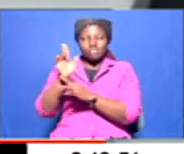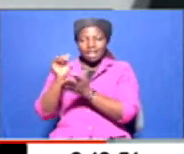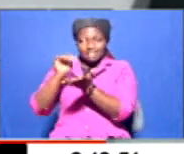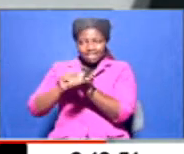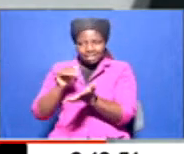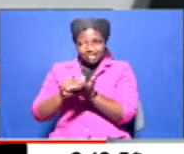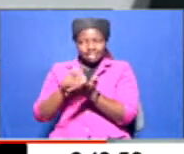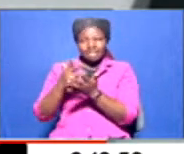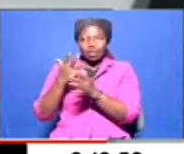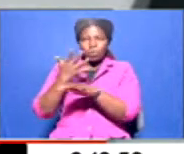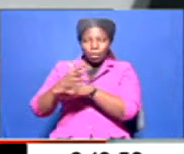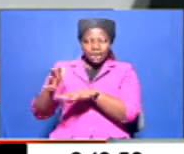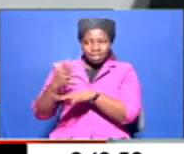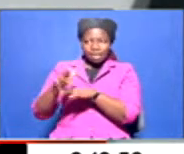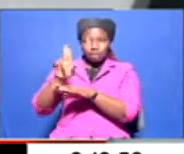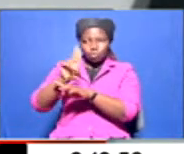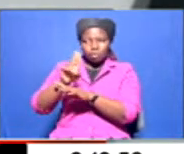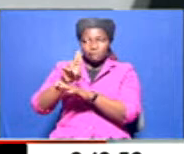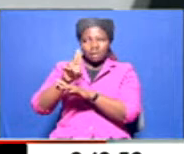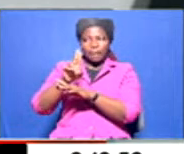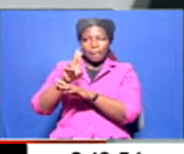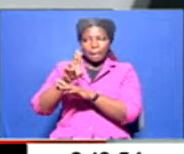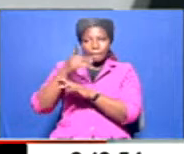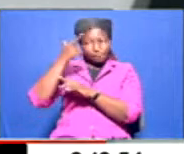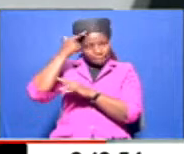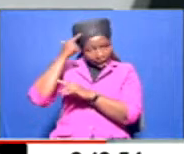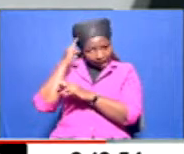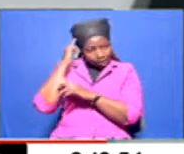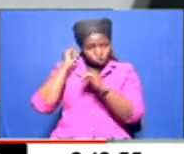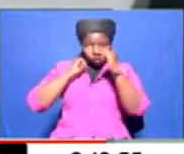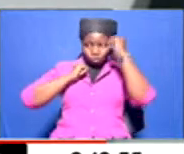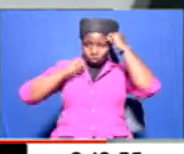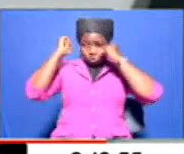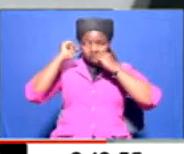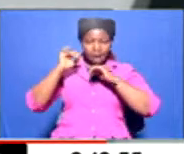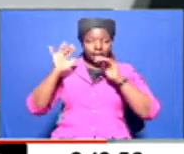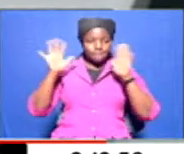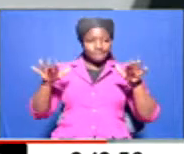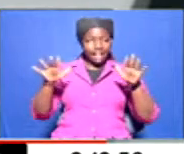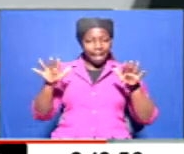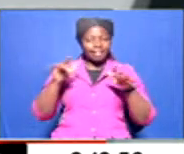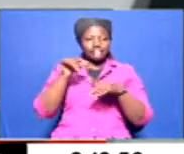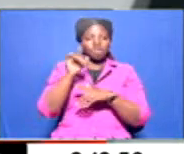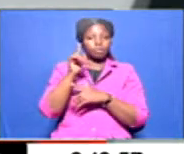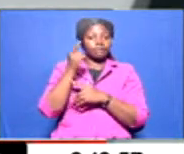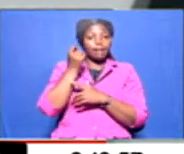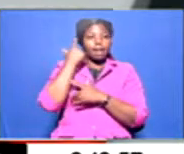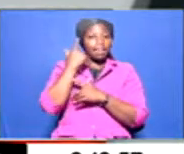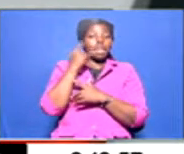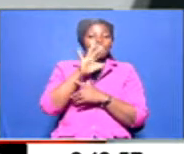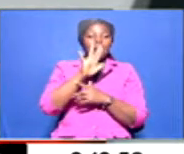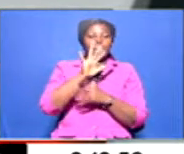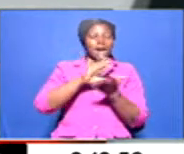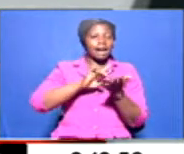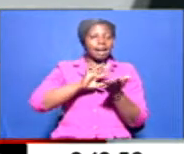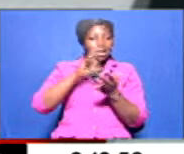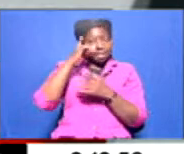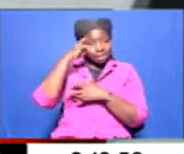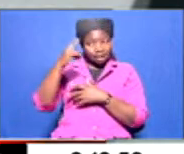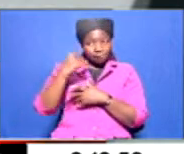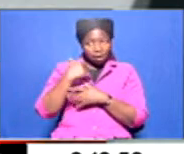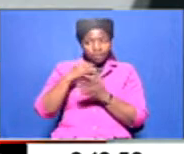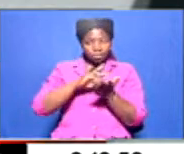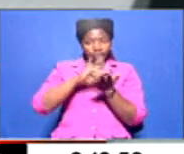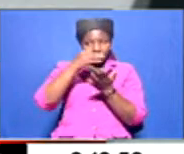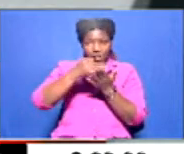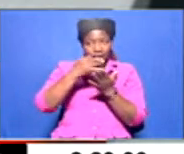black soldier flies. All it took to realize their dream was a grant of 4 million shillings and a premises donated